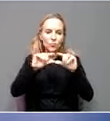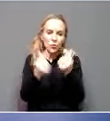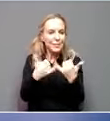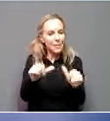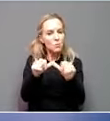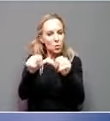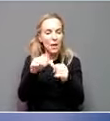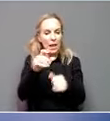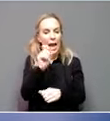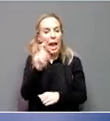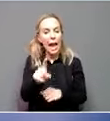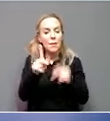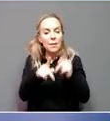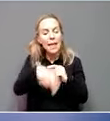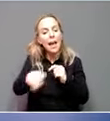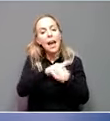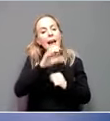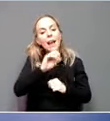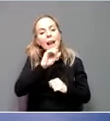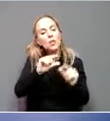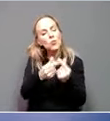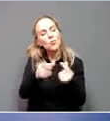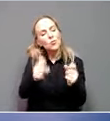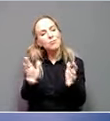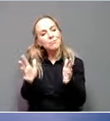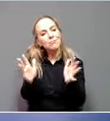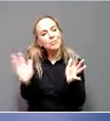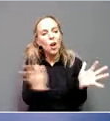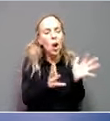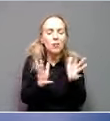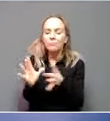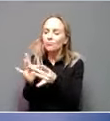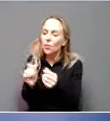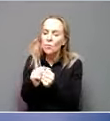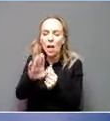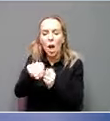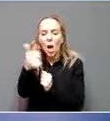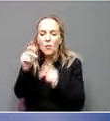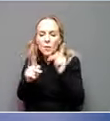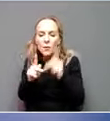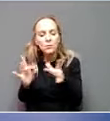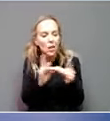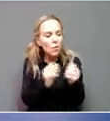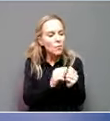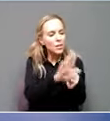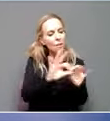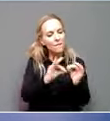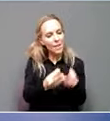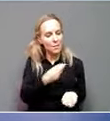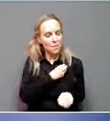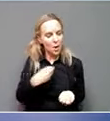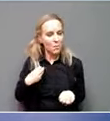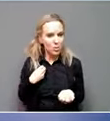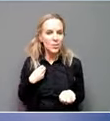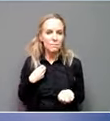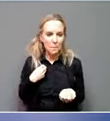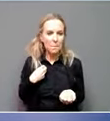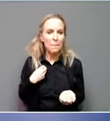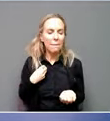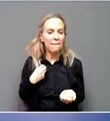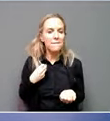group to talk to others, to talk to their family members. More than likely in this group, you may still